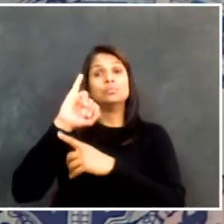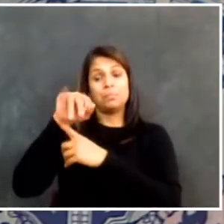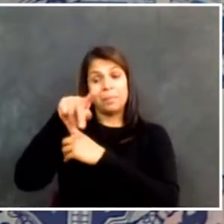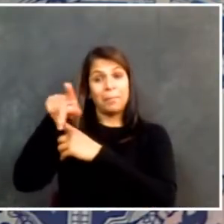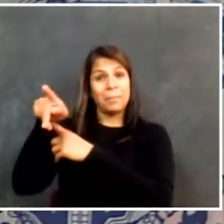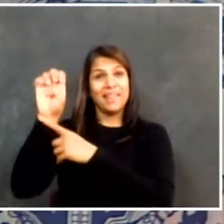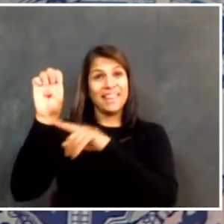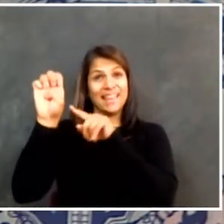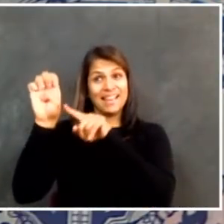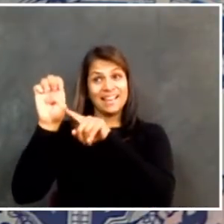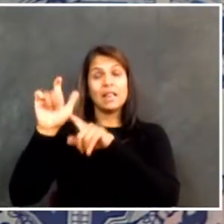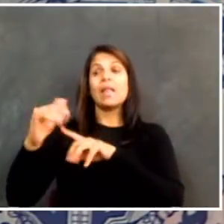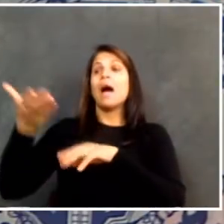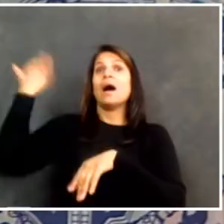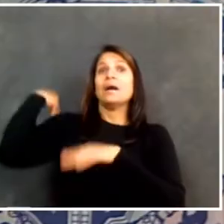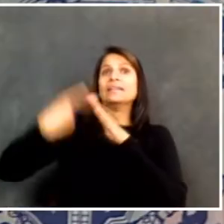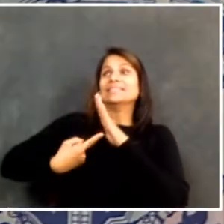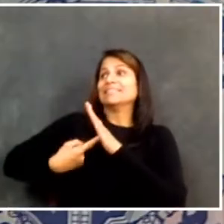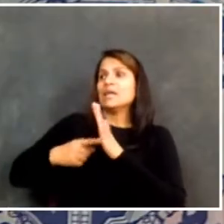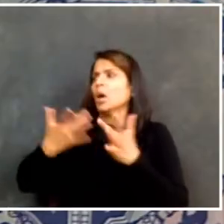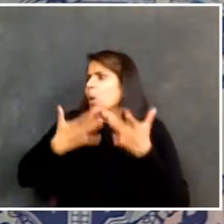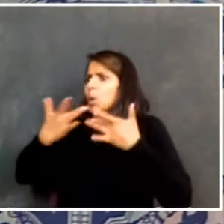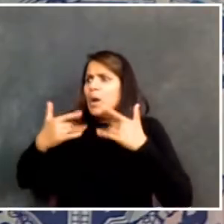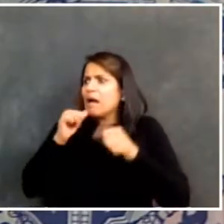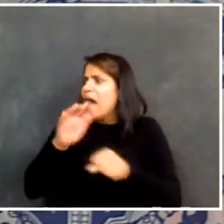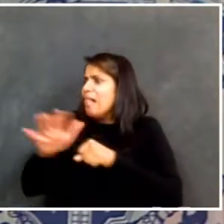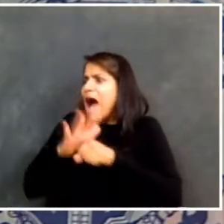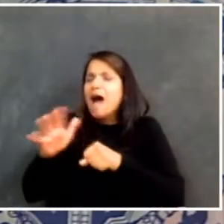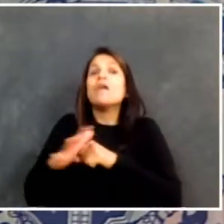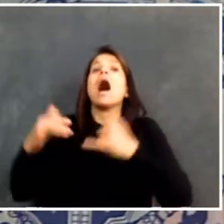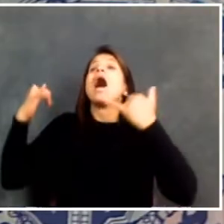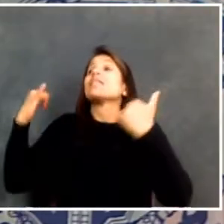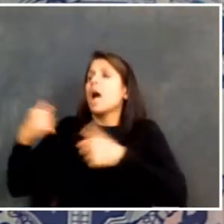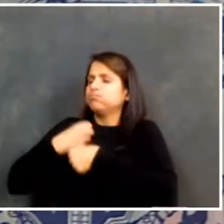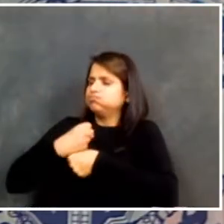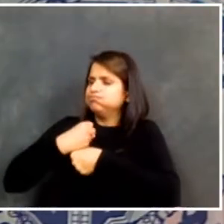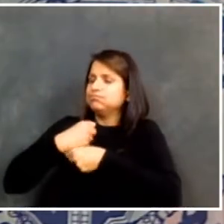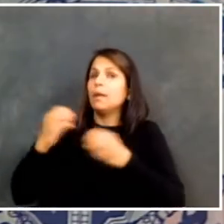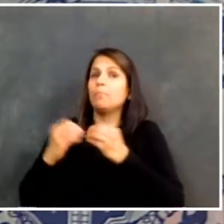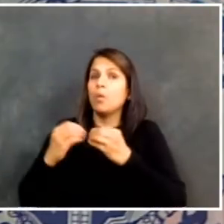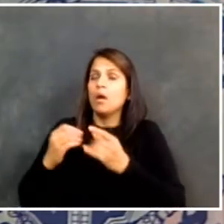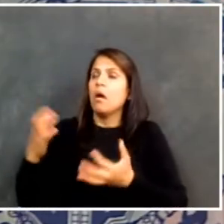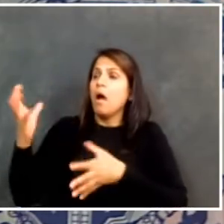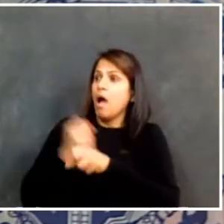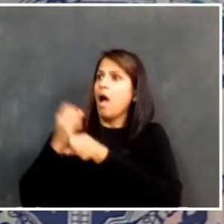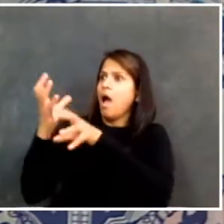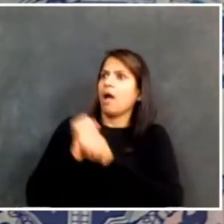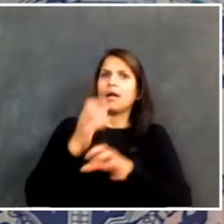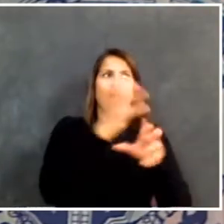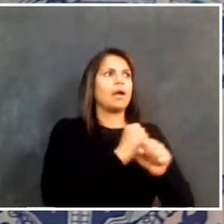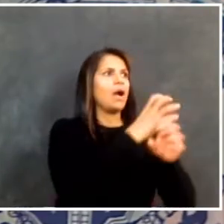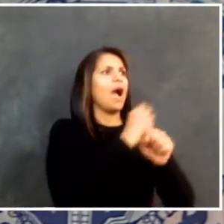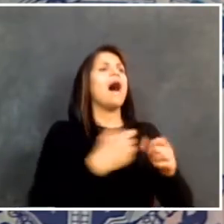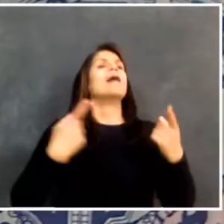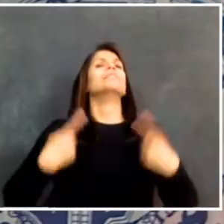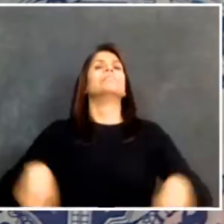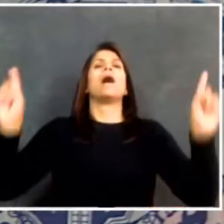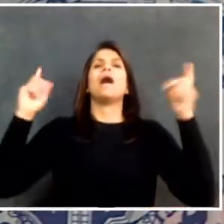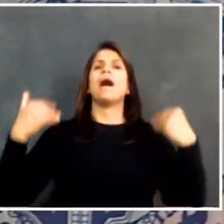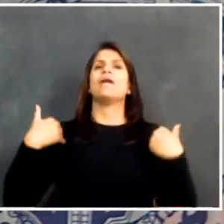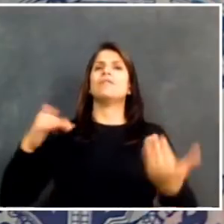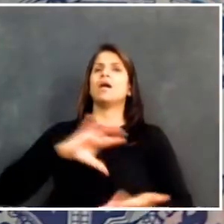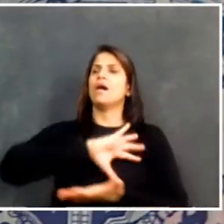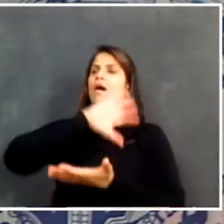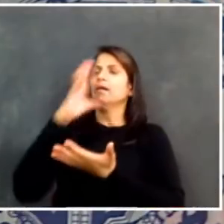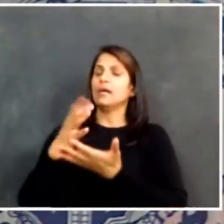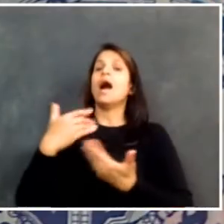We're going to solve some of that with our own production. But when you talk about PPEs, I can tell you we're making it through